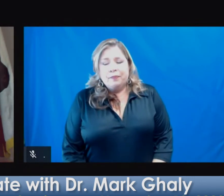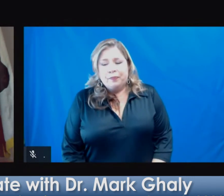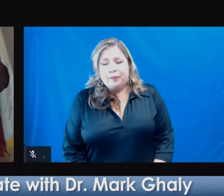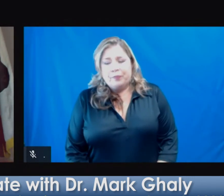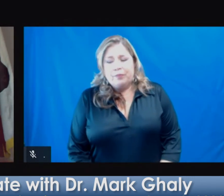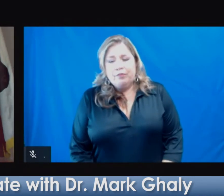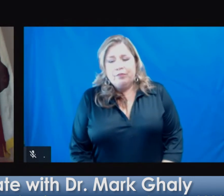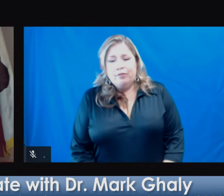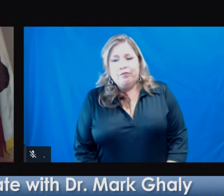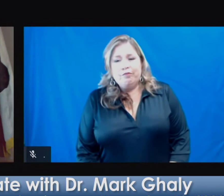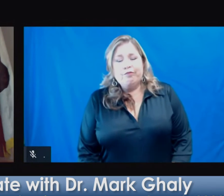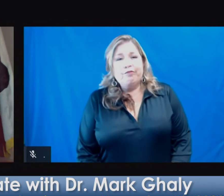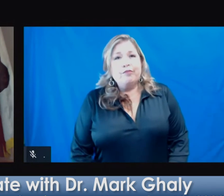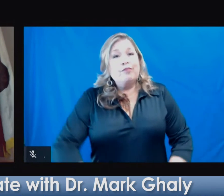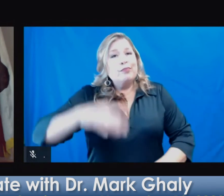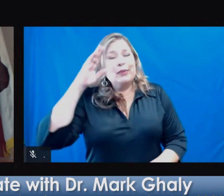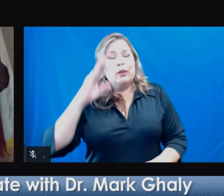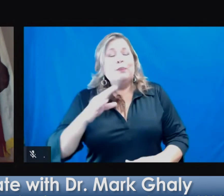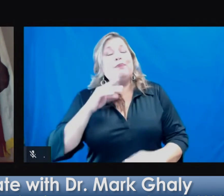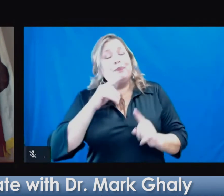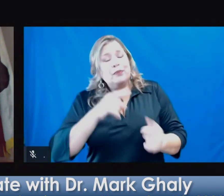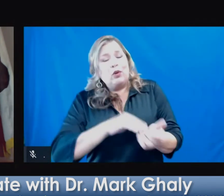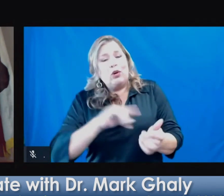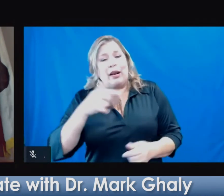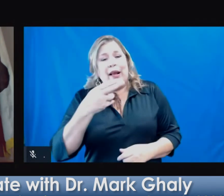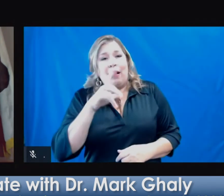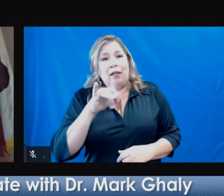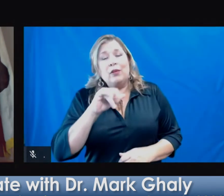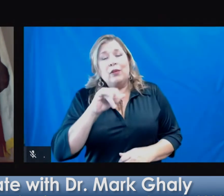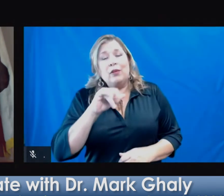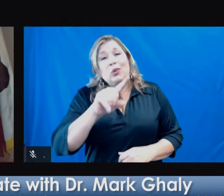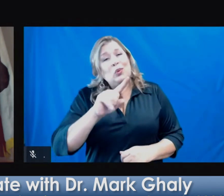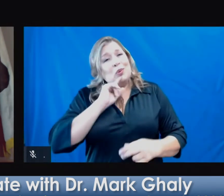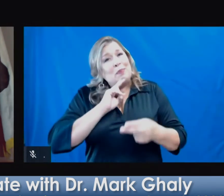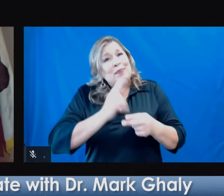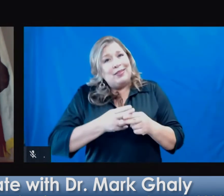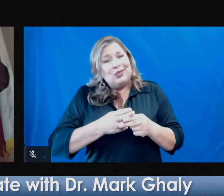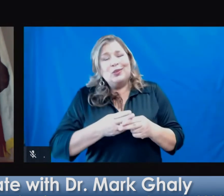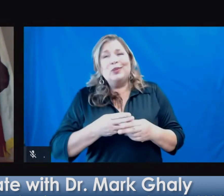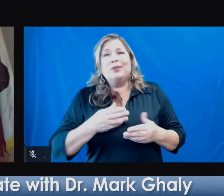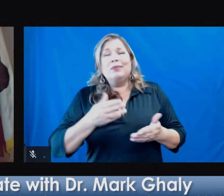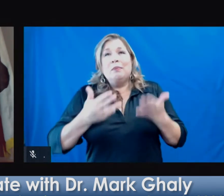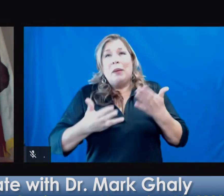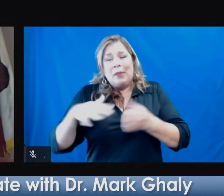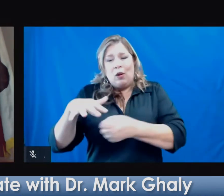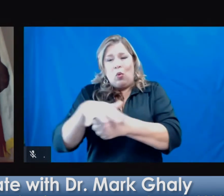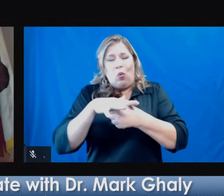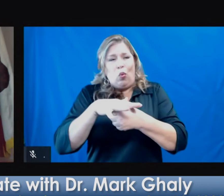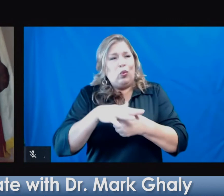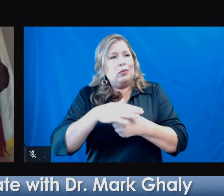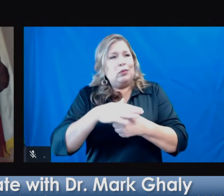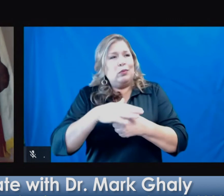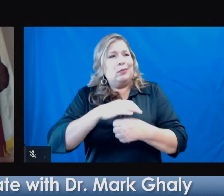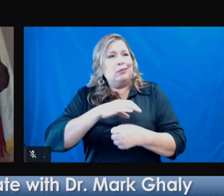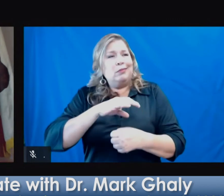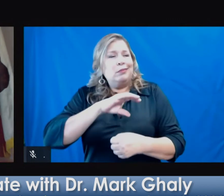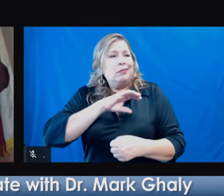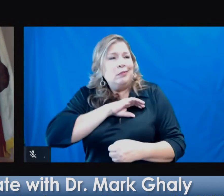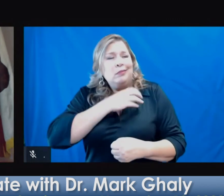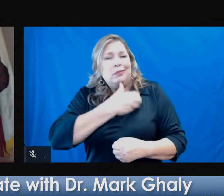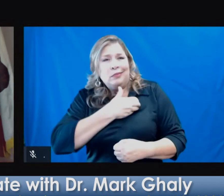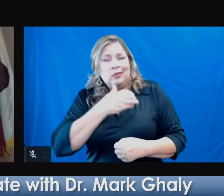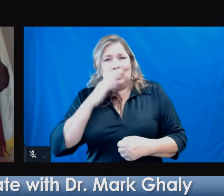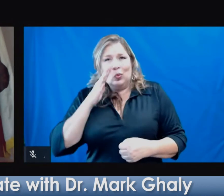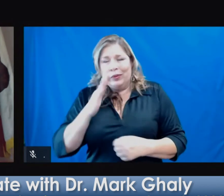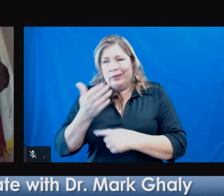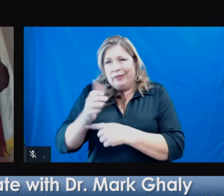anticipate that local governments might enforce this at a point when it becomes necessary. And I'm wondering if you can provide a little bit more